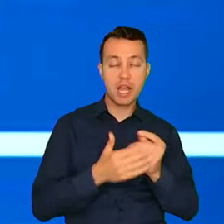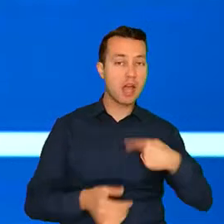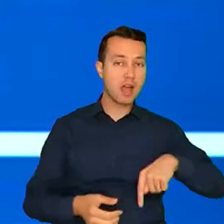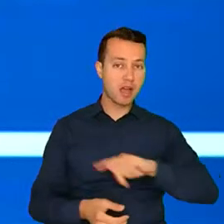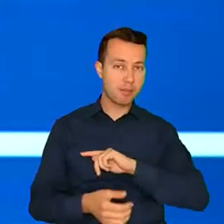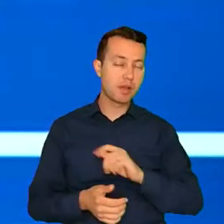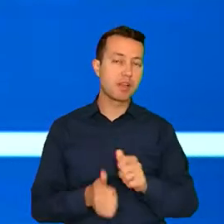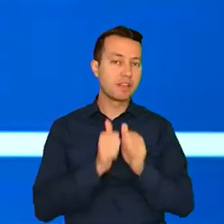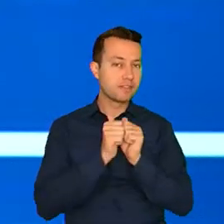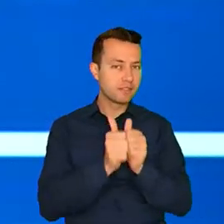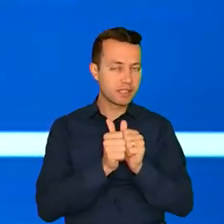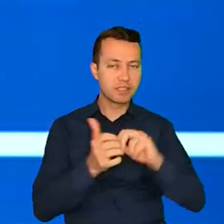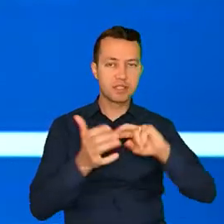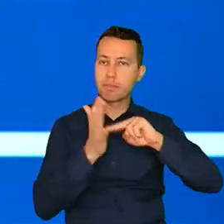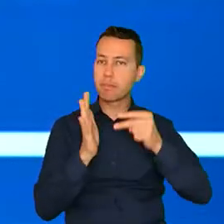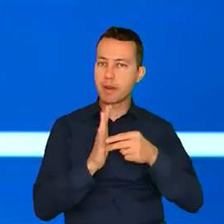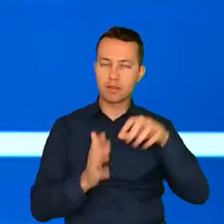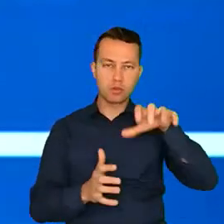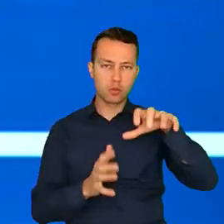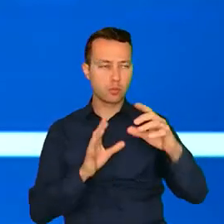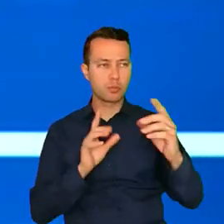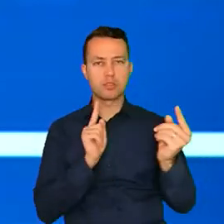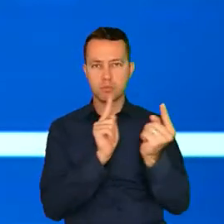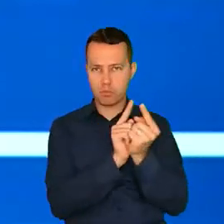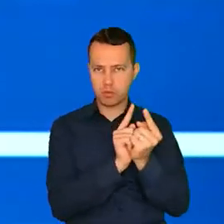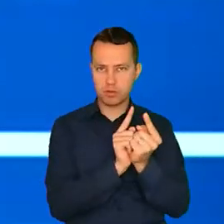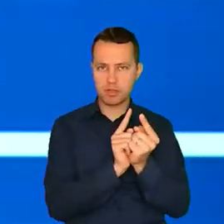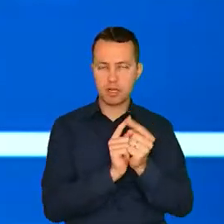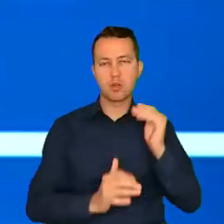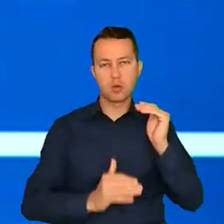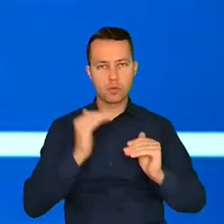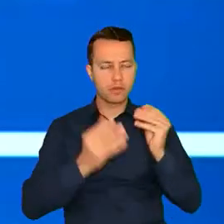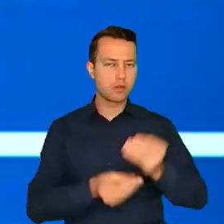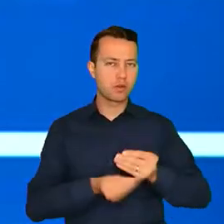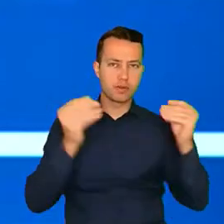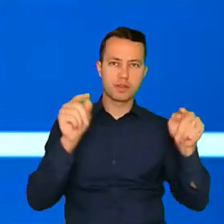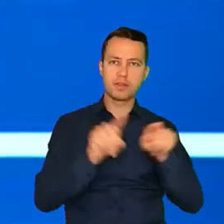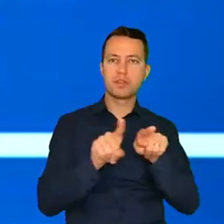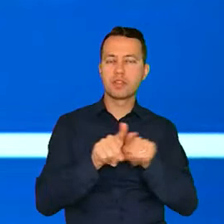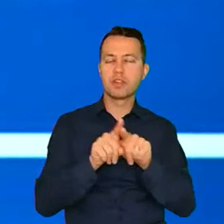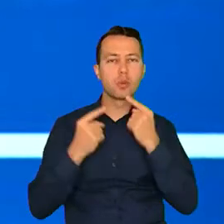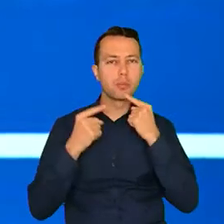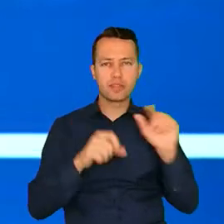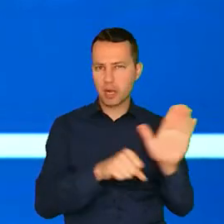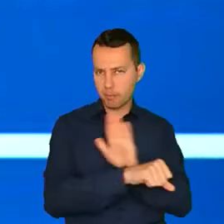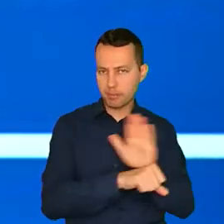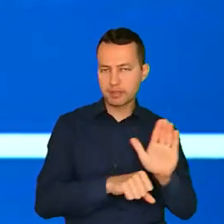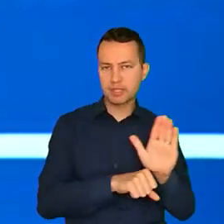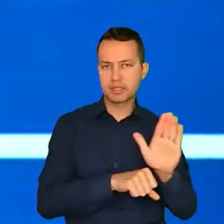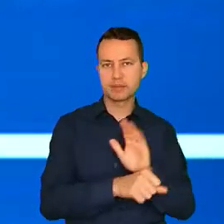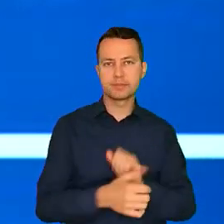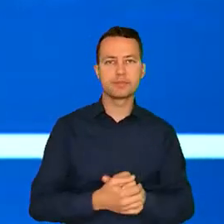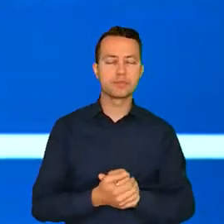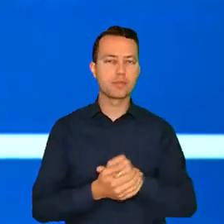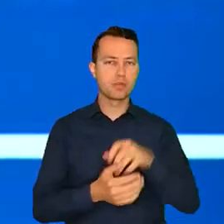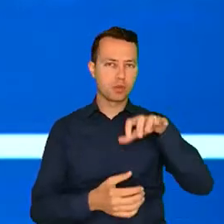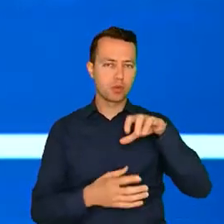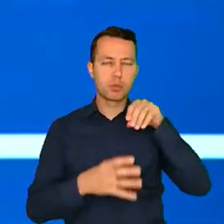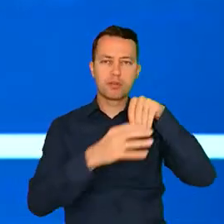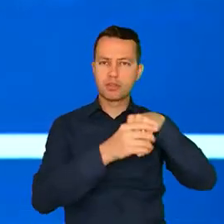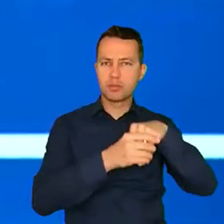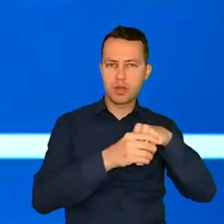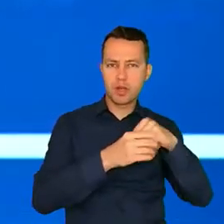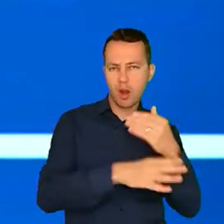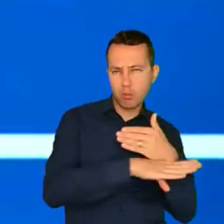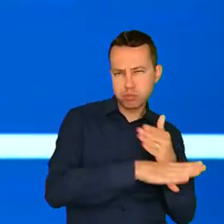September we will have a meeting of the team for sustainable development and social responsibility of the